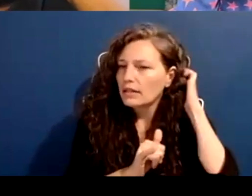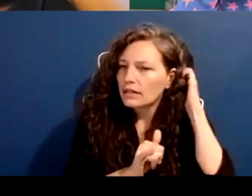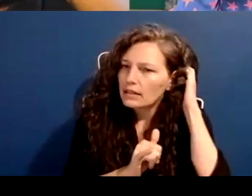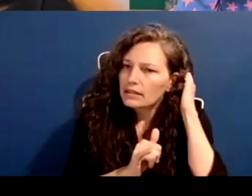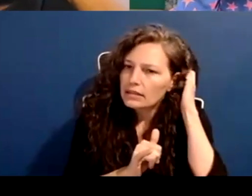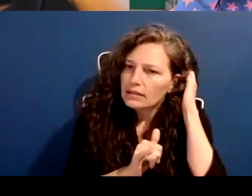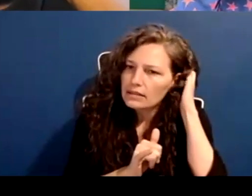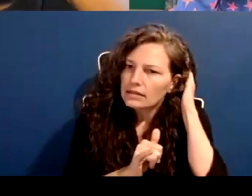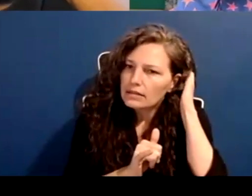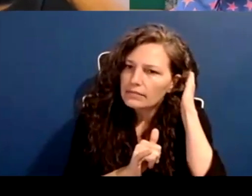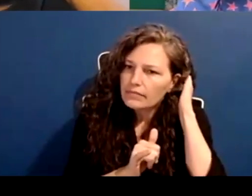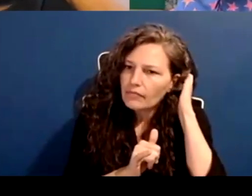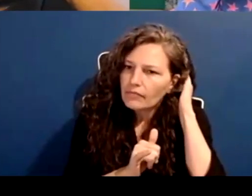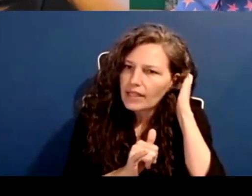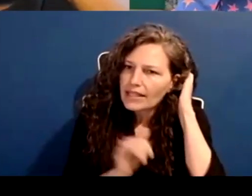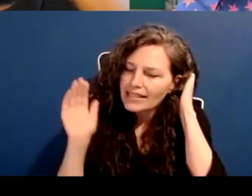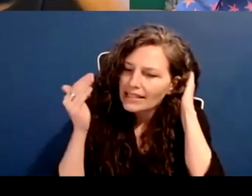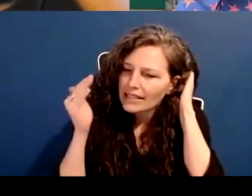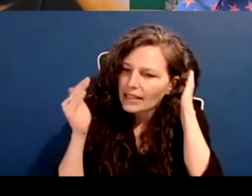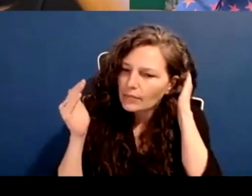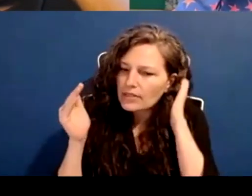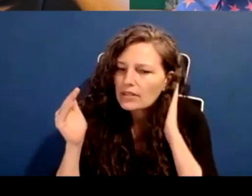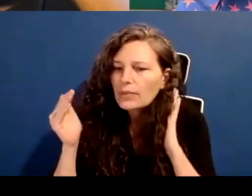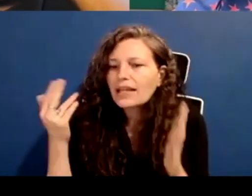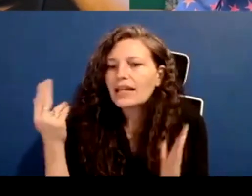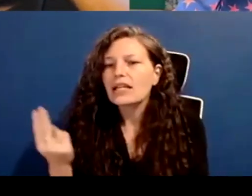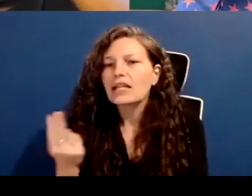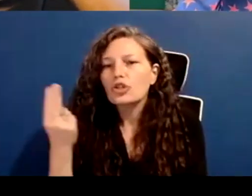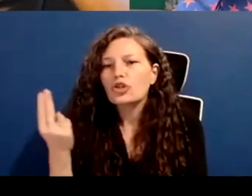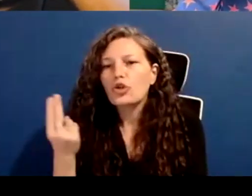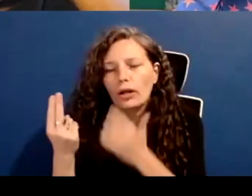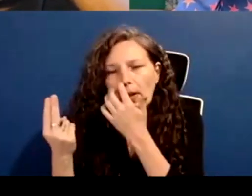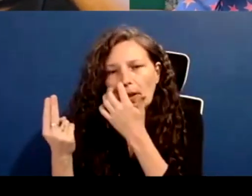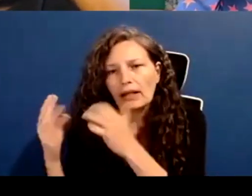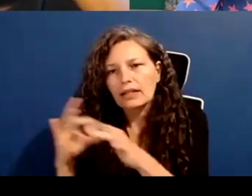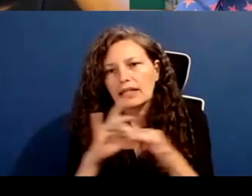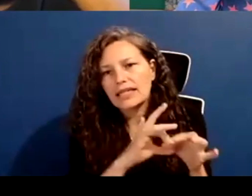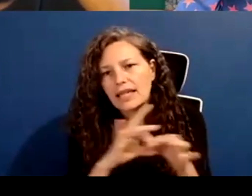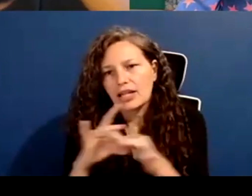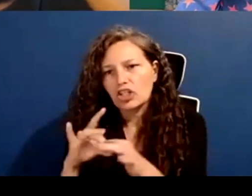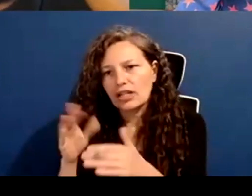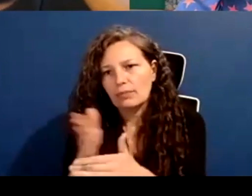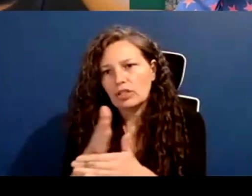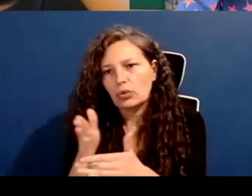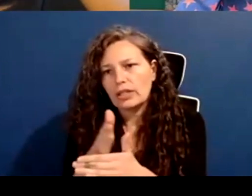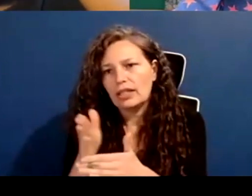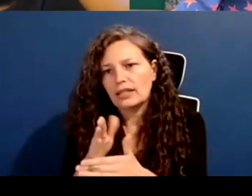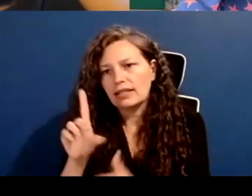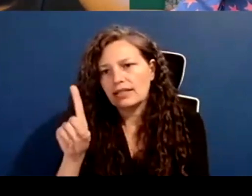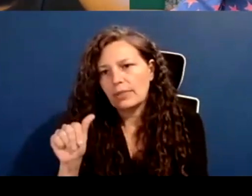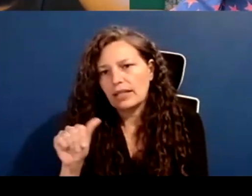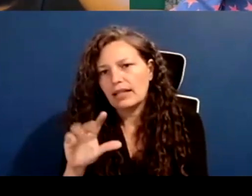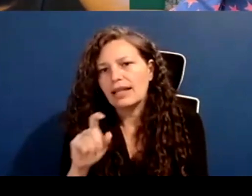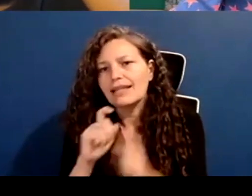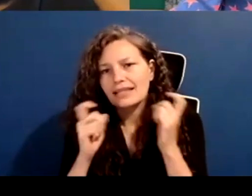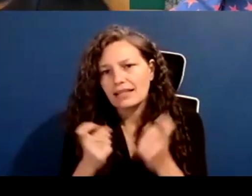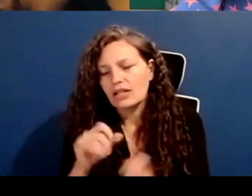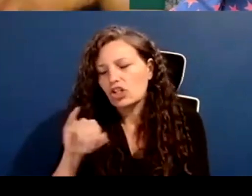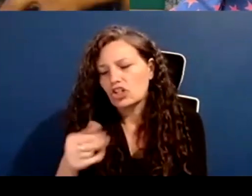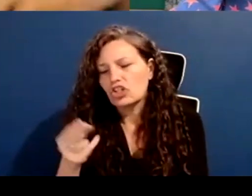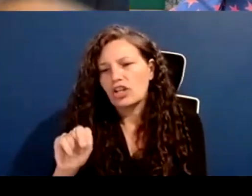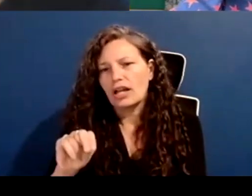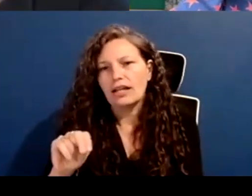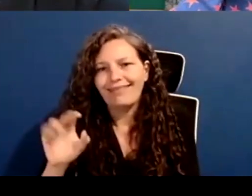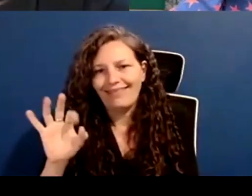historical connection or thought of an historical connection between disability and sin. So of course, John 9 would be one where he says,